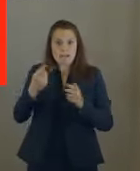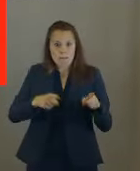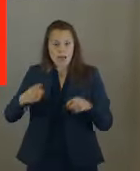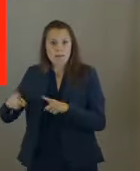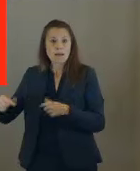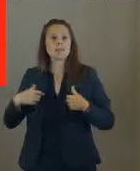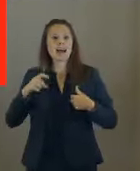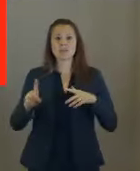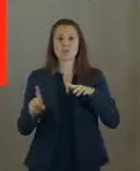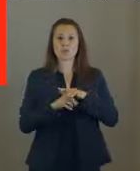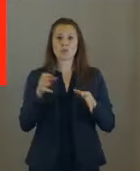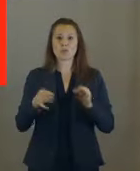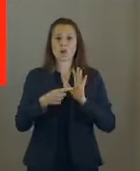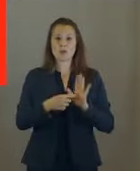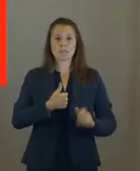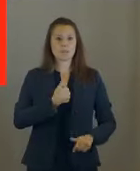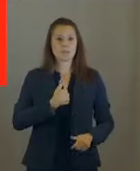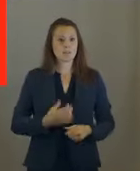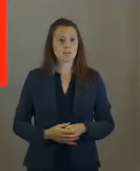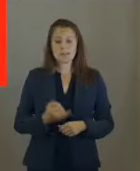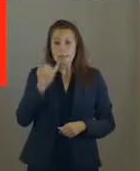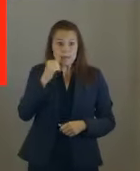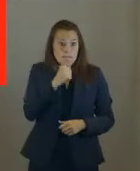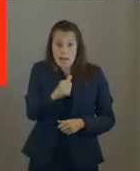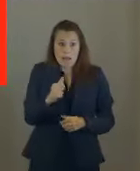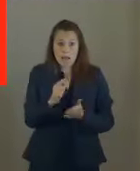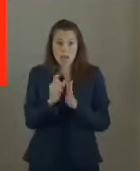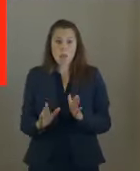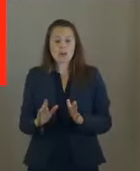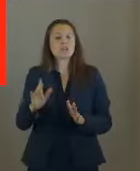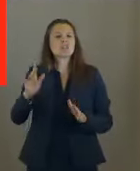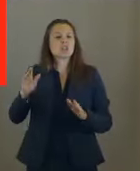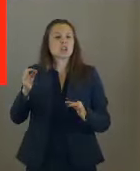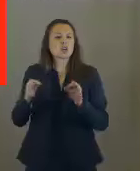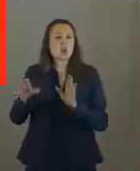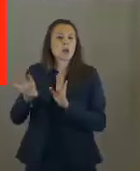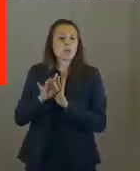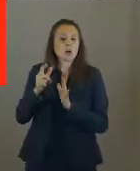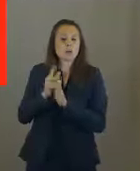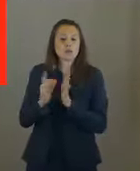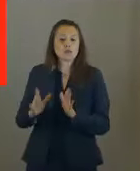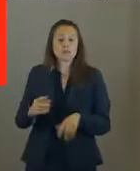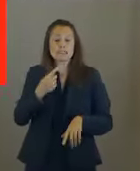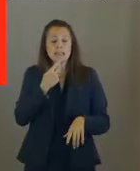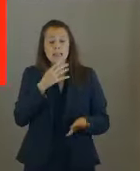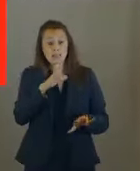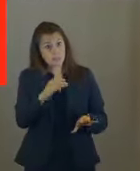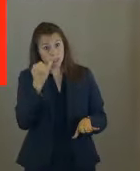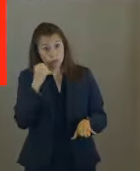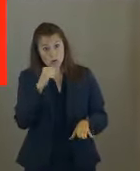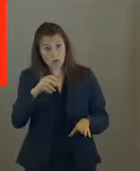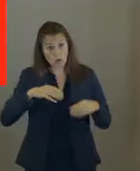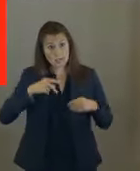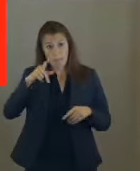have to represent myself. Because if I don't, the lawyers tell me, the court-appointed attorney, she say, if you don't take a